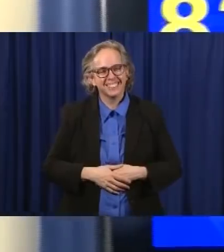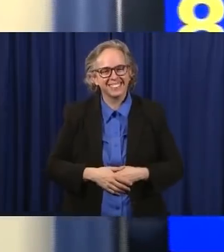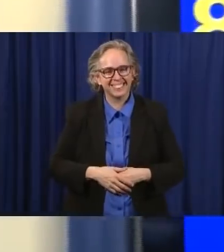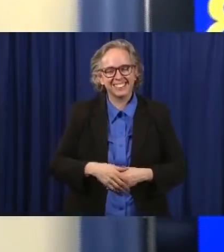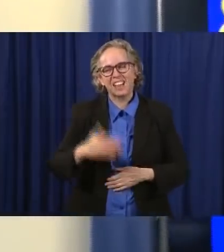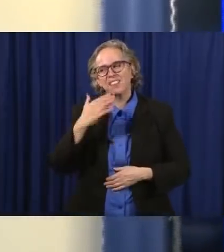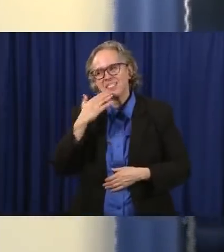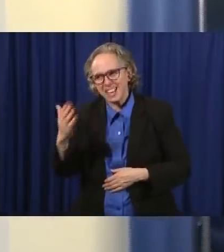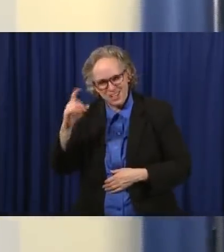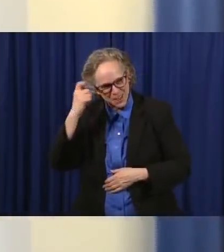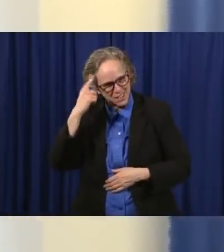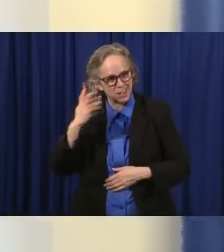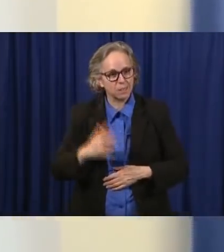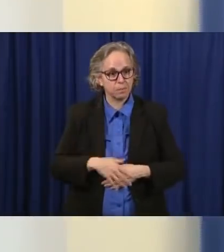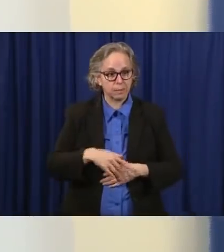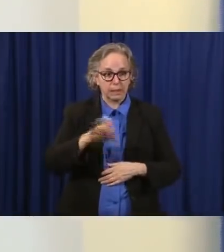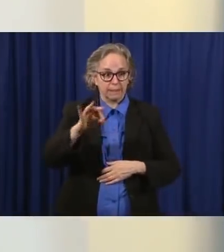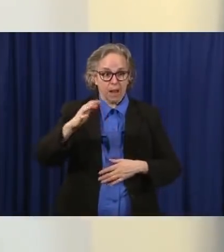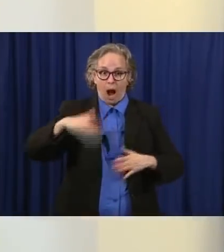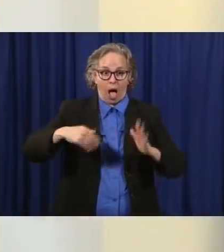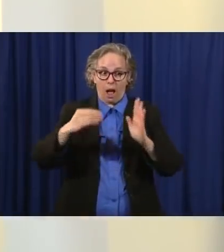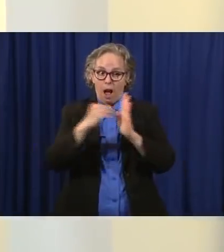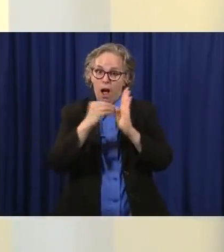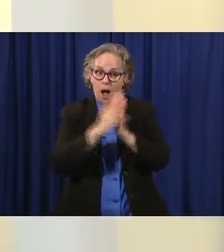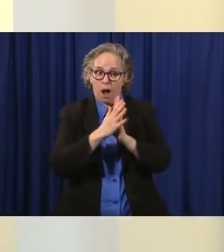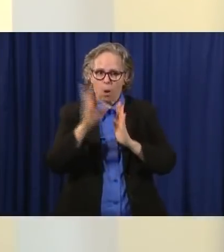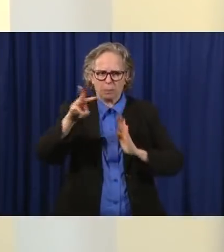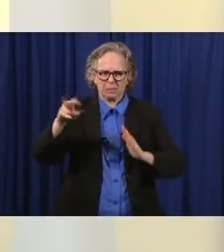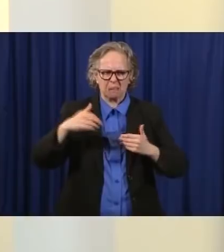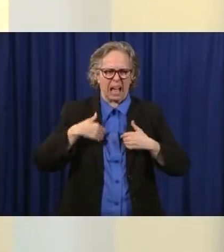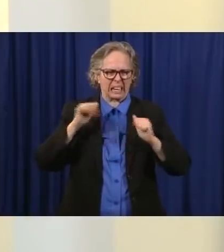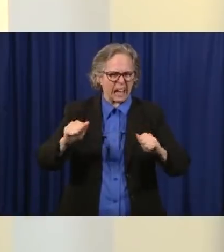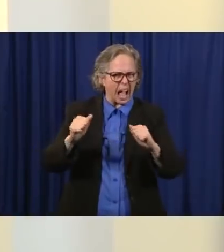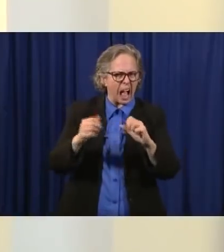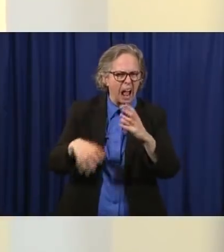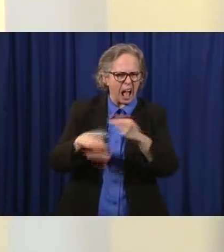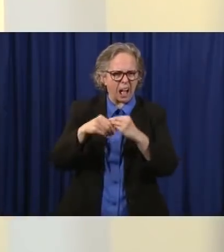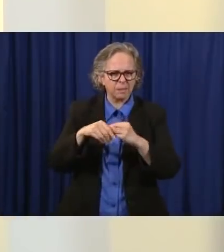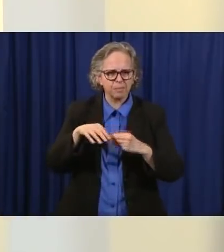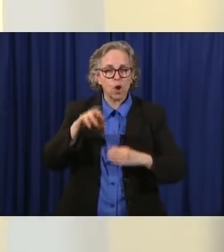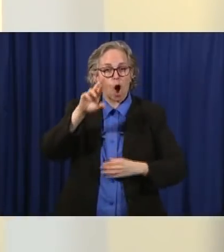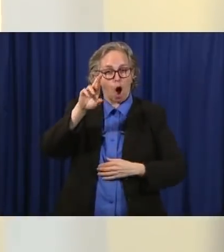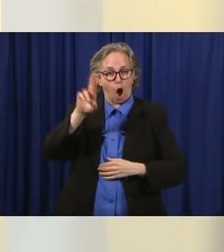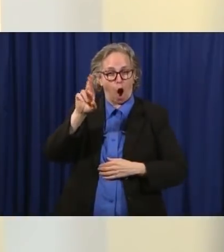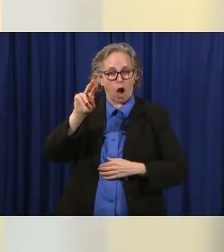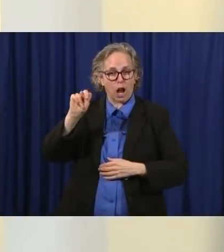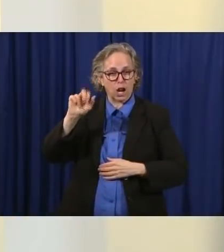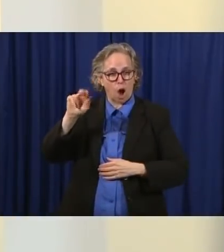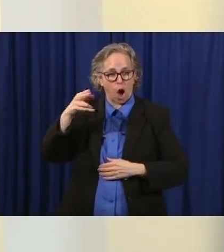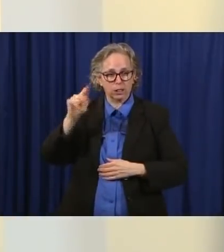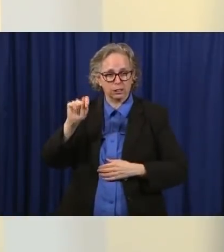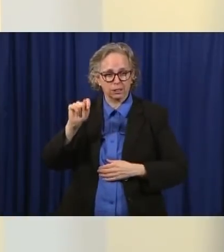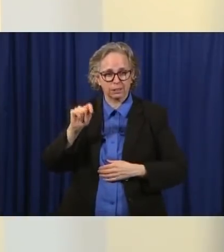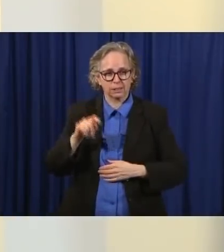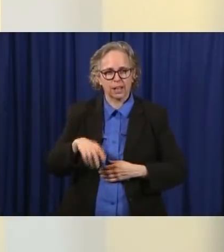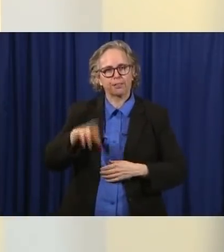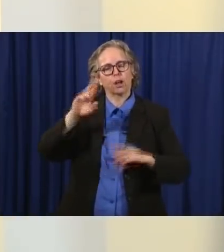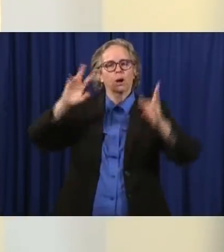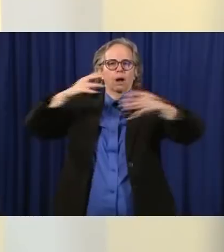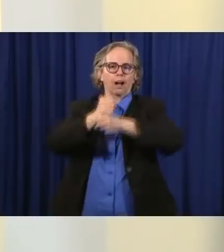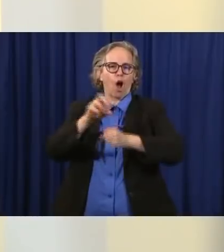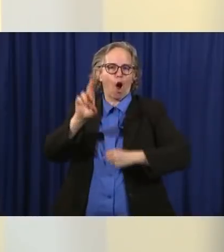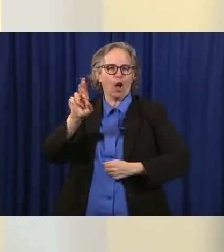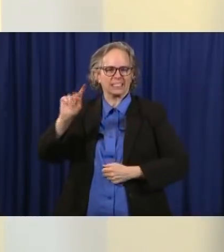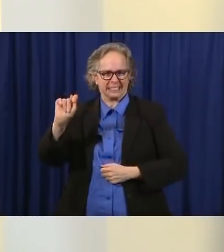on our website, we can certainly start adding it here as well. The governor just referred to the R0 or RT, which is that